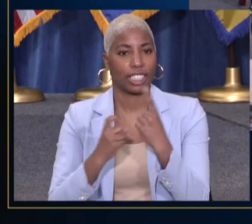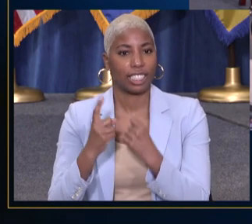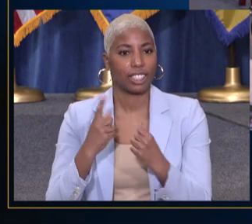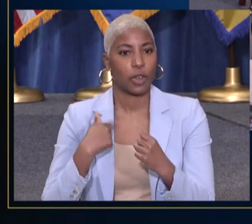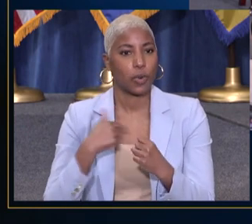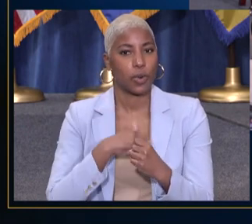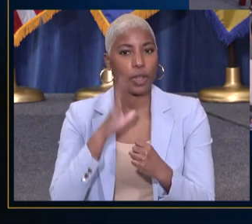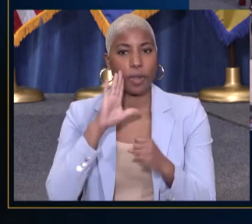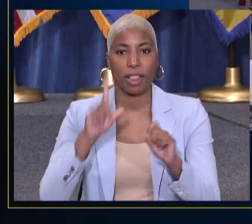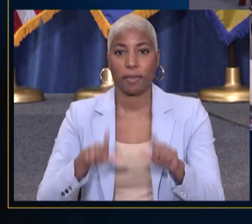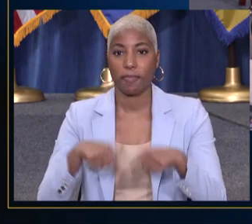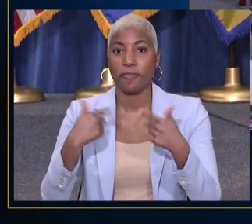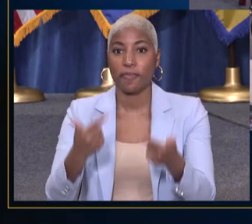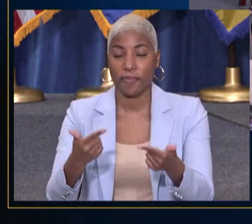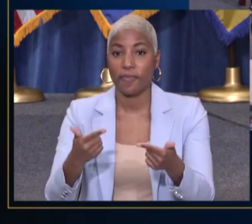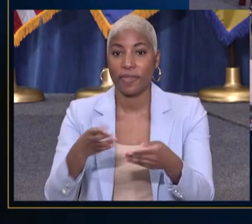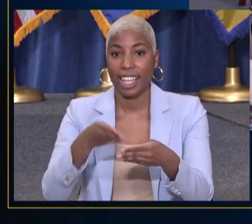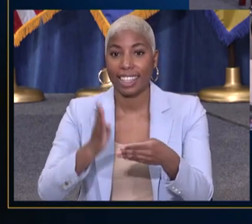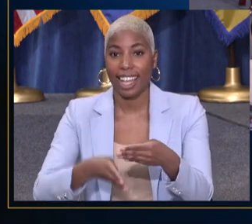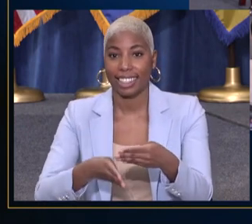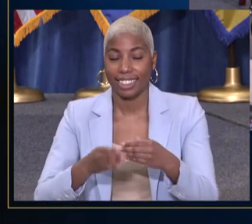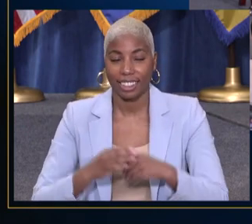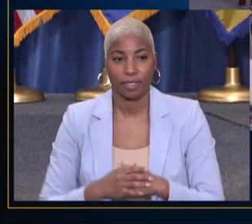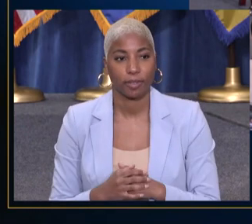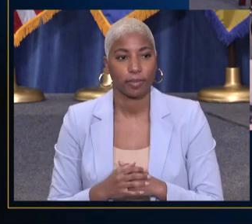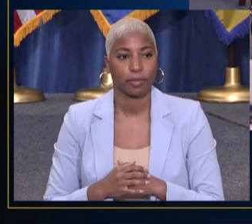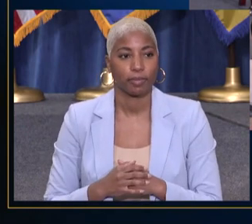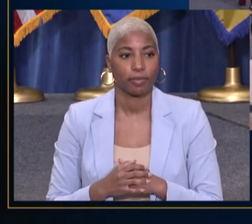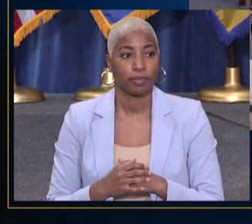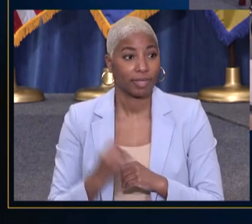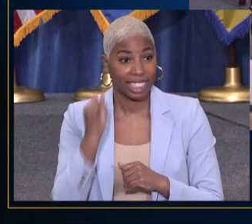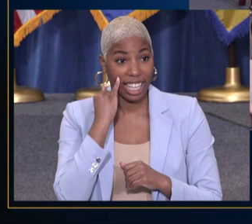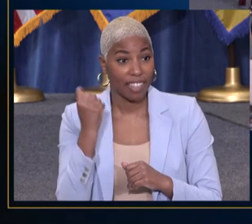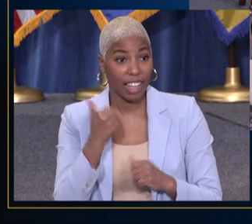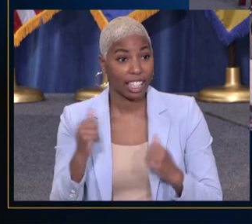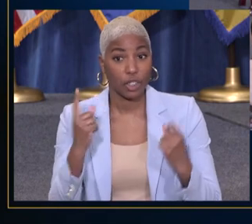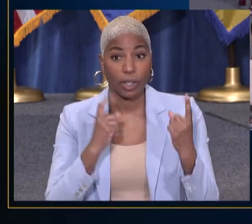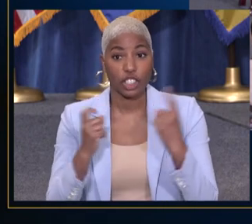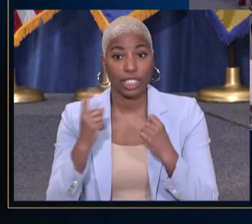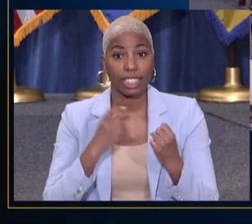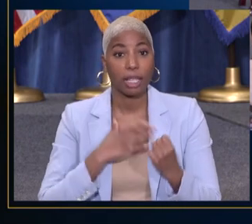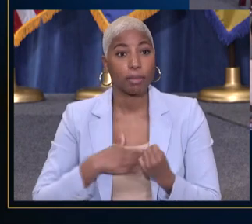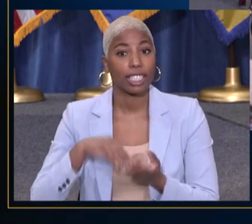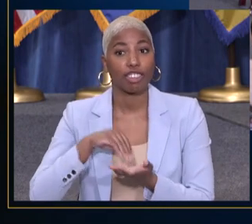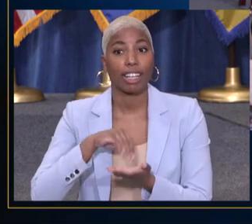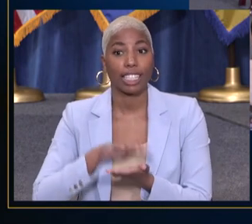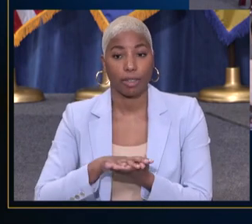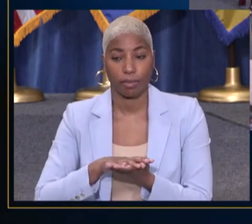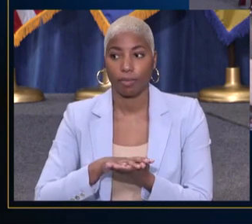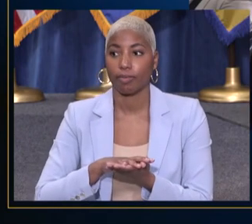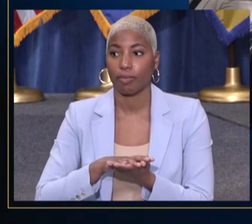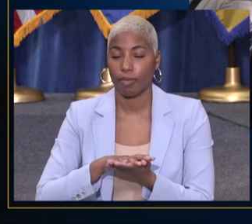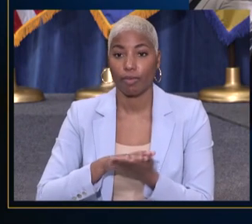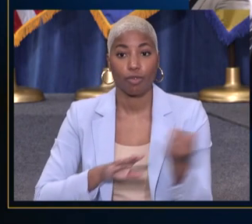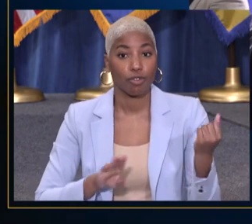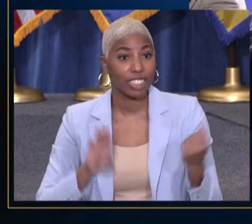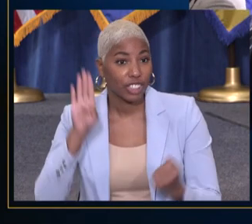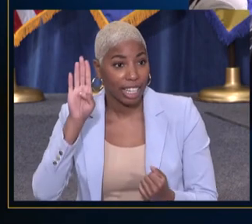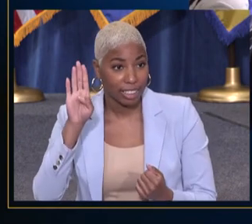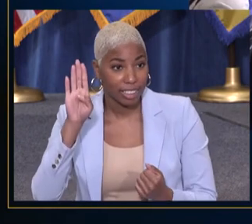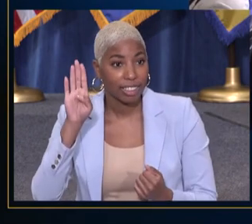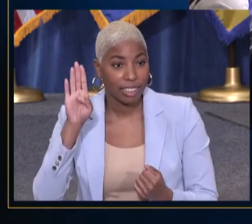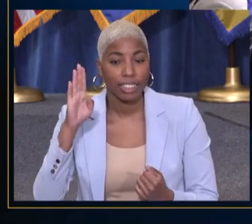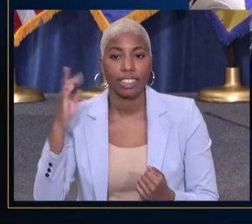it at the end of their final comments. So if you have any questions, please take a moment to write them down, raise your hand, and